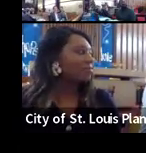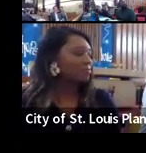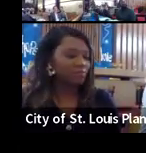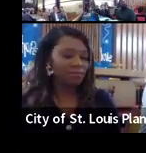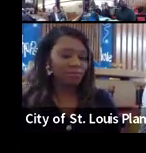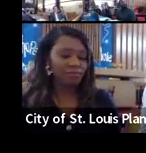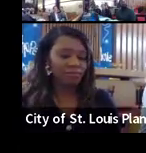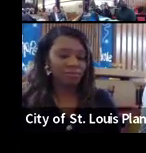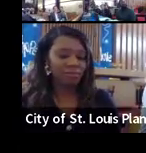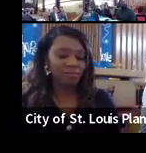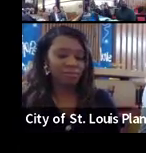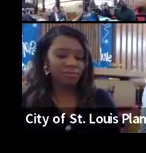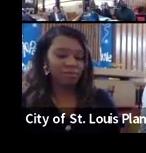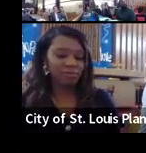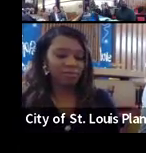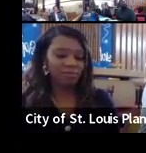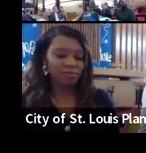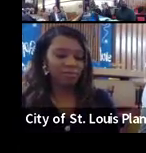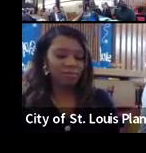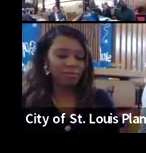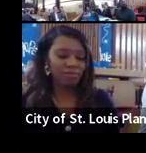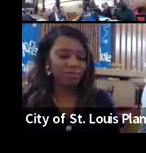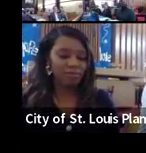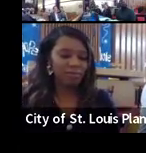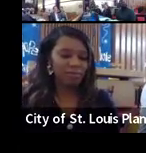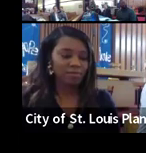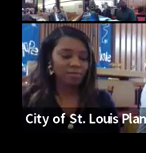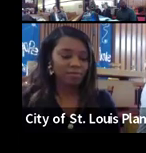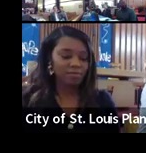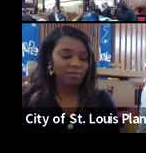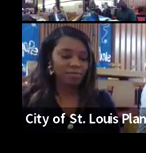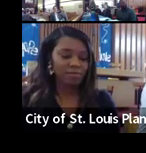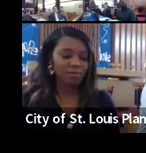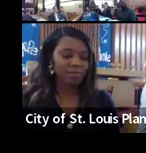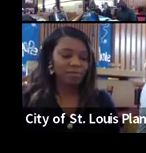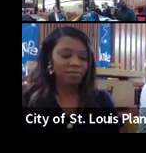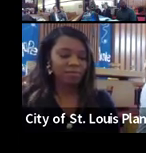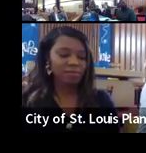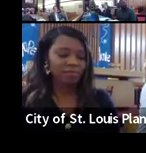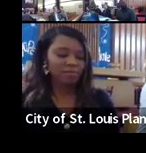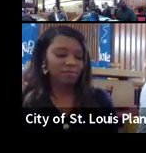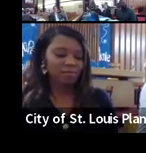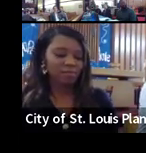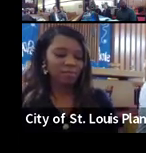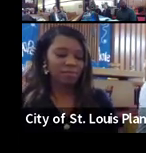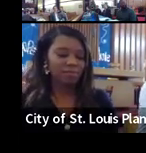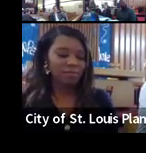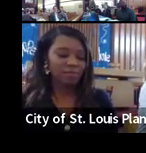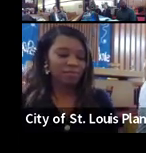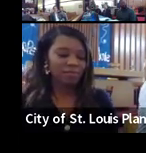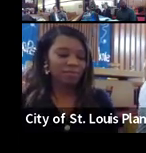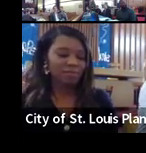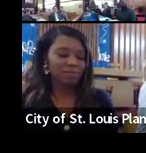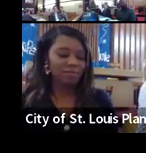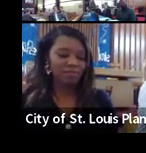it's poetic that, we're here tonight. I think that's great. As an architect, I love seeing a